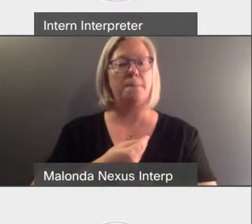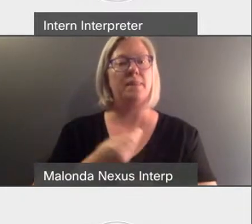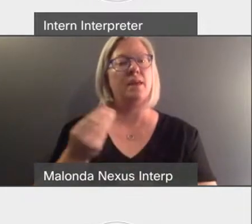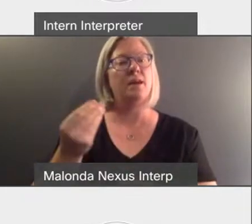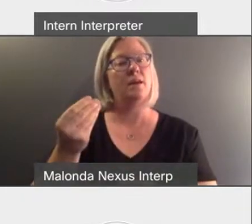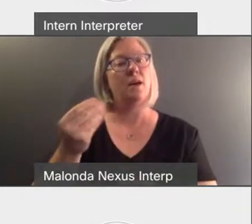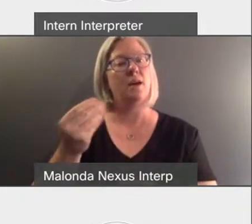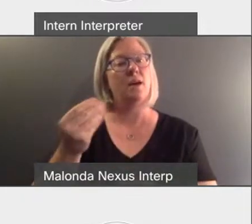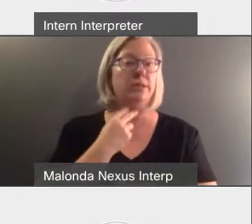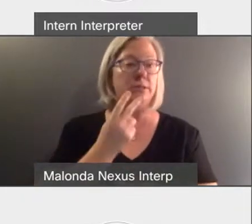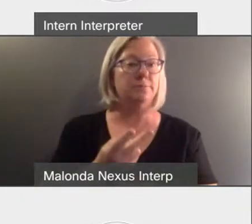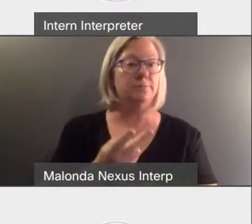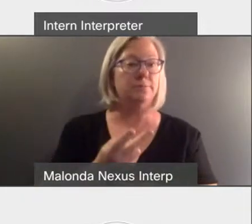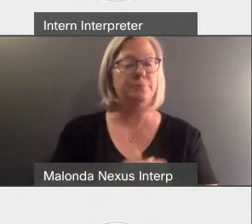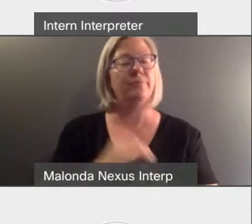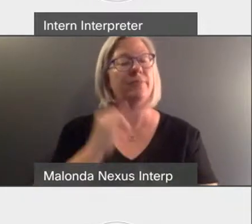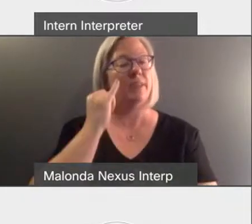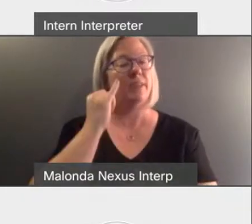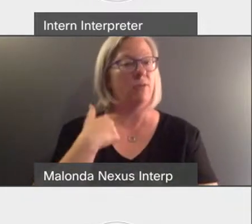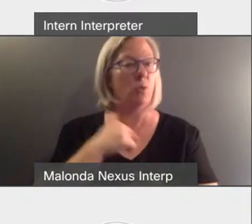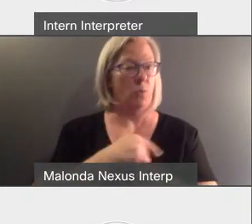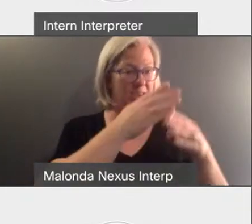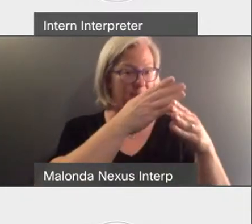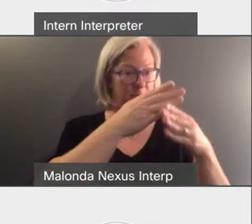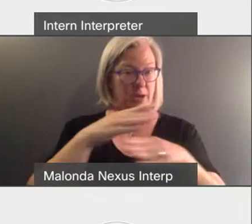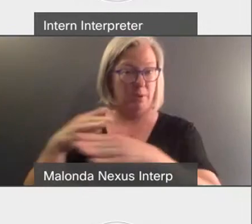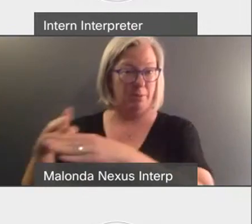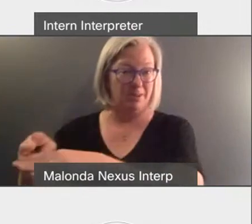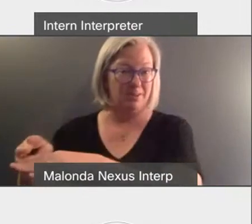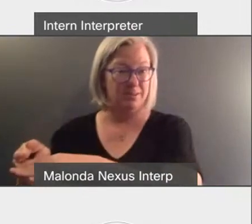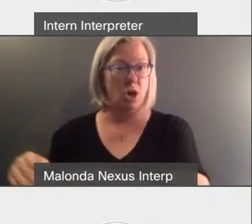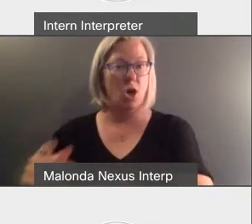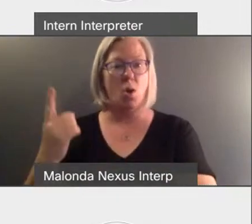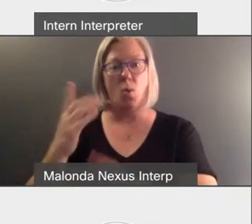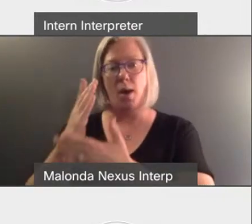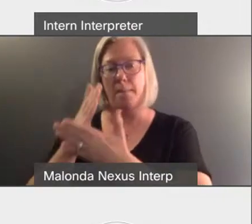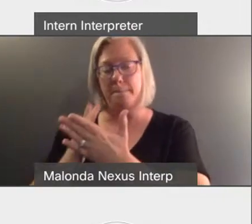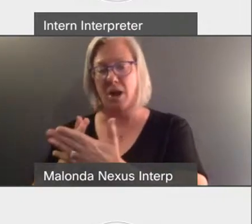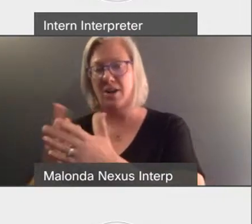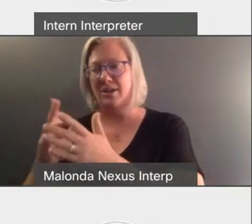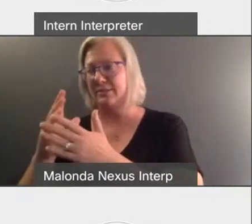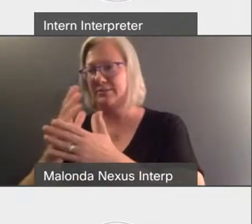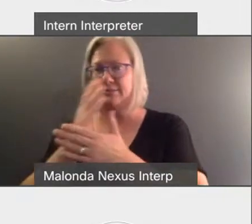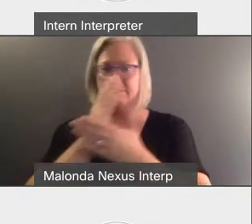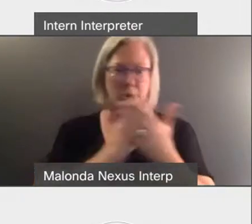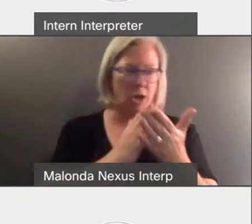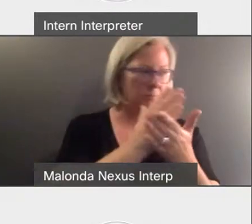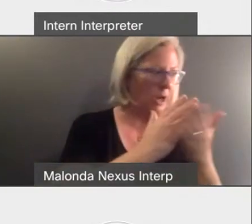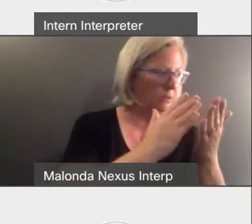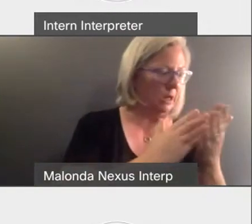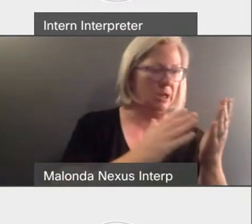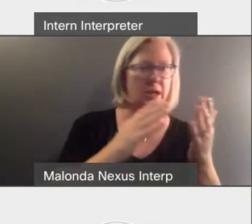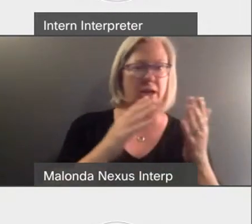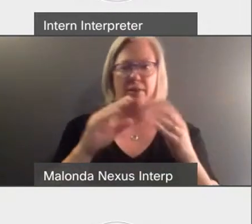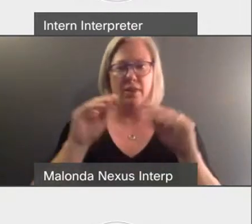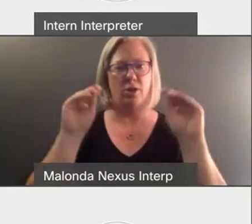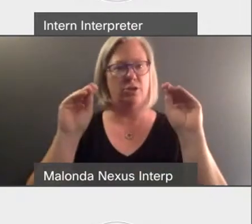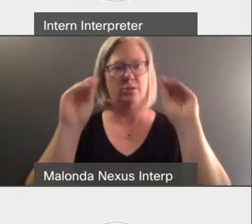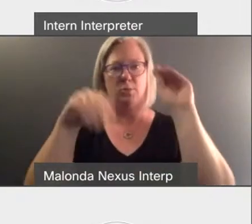a voice. If we're fractured up and one part is in different parts are just kind of dropped into a sea